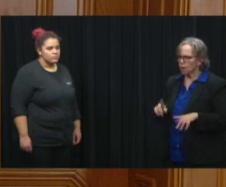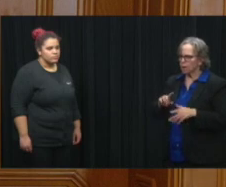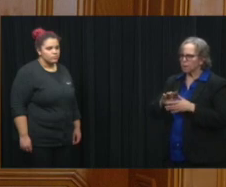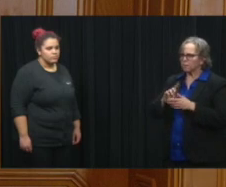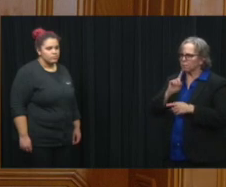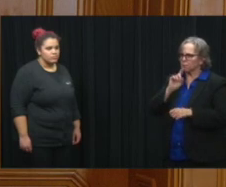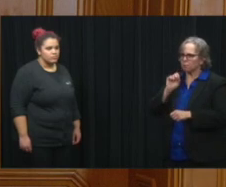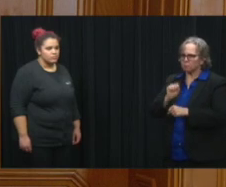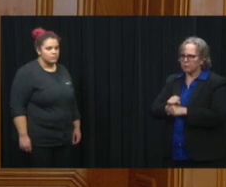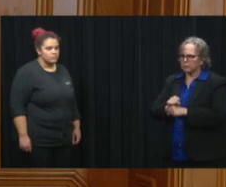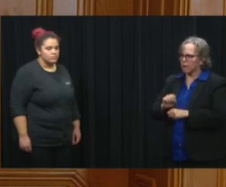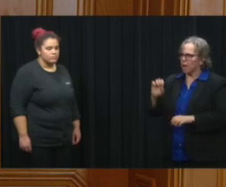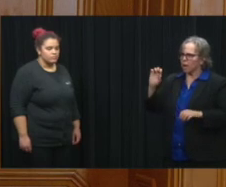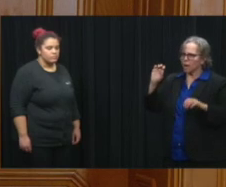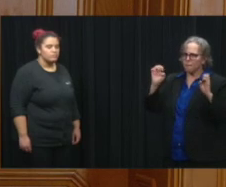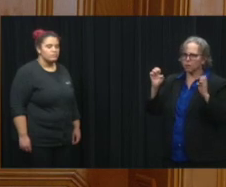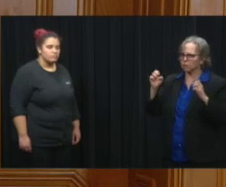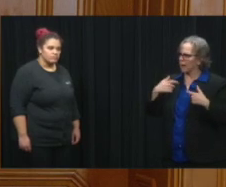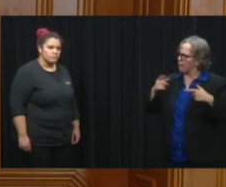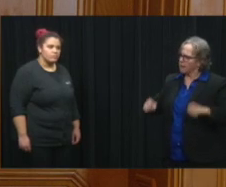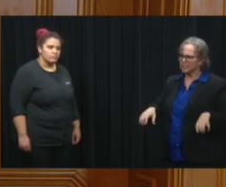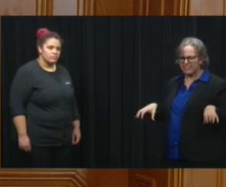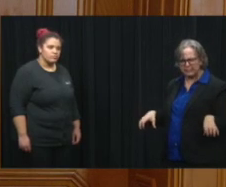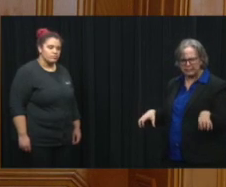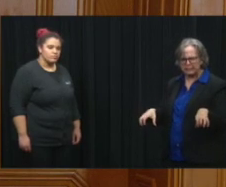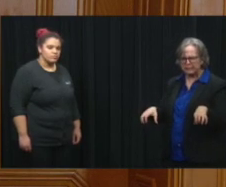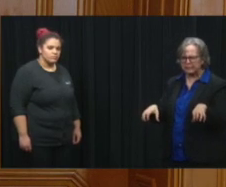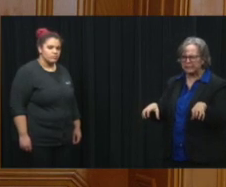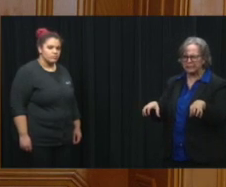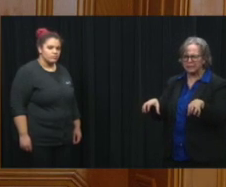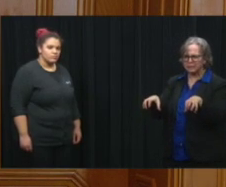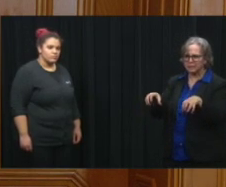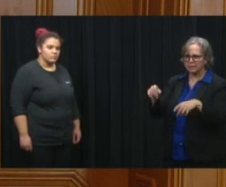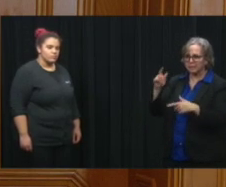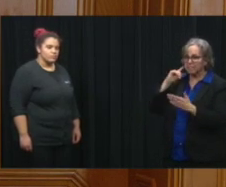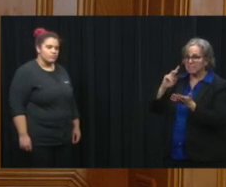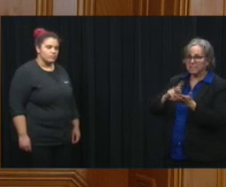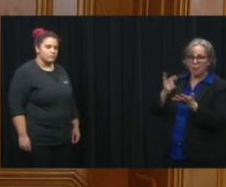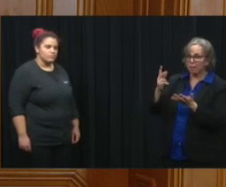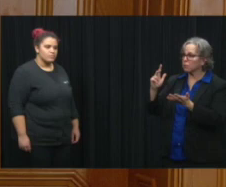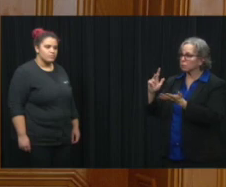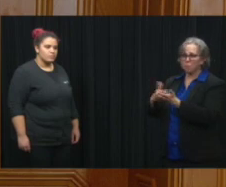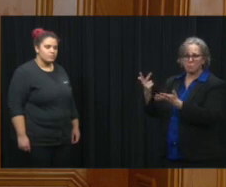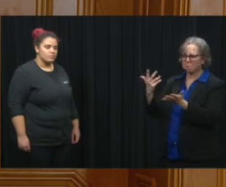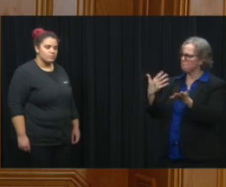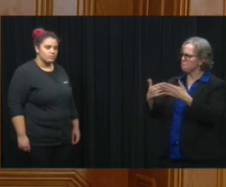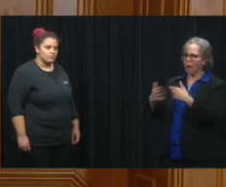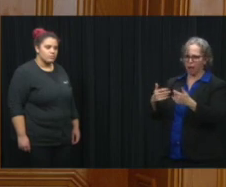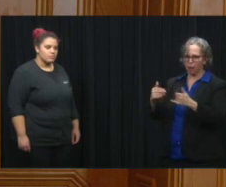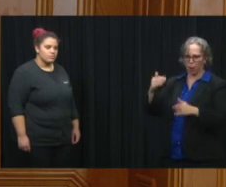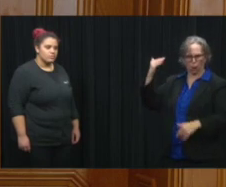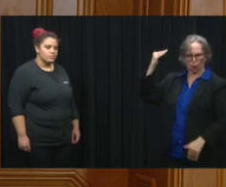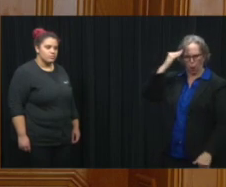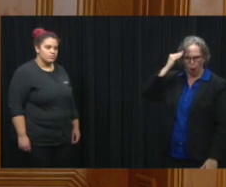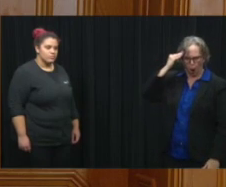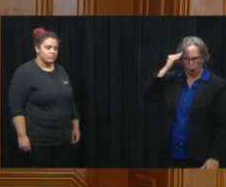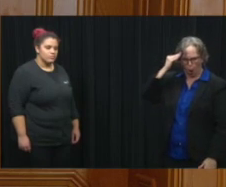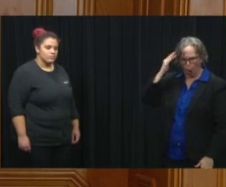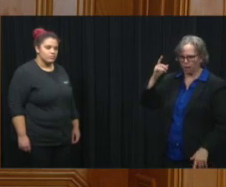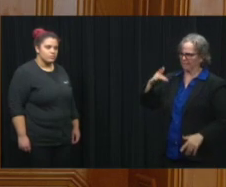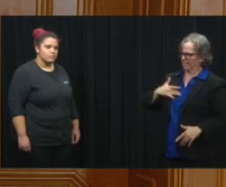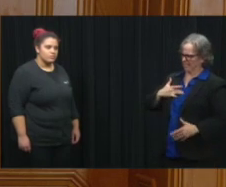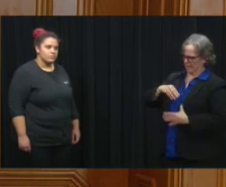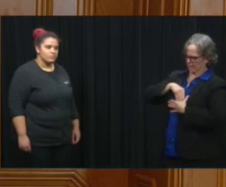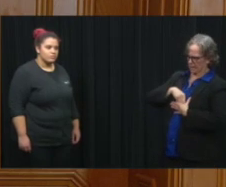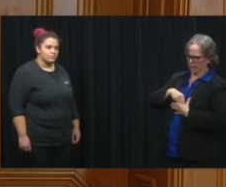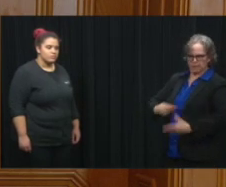it's going to take doubling our hospital capacity or tripling our hospital capacity, either way, we got a lot of work